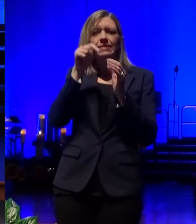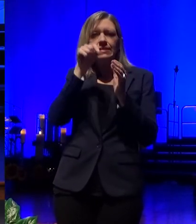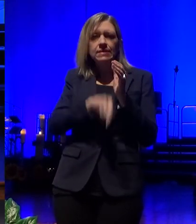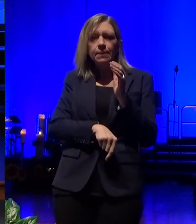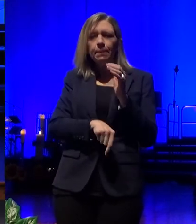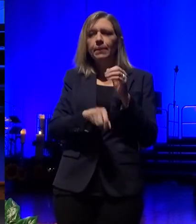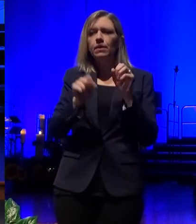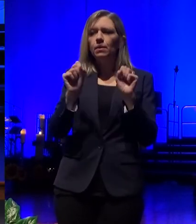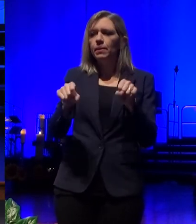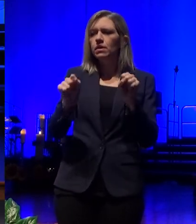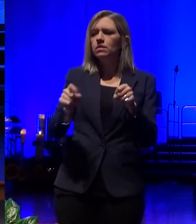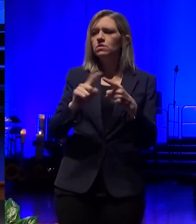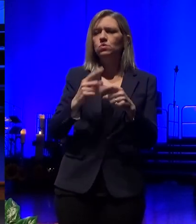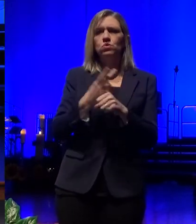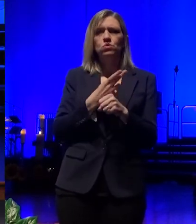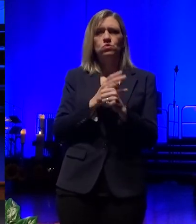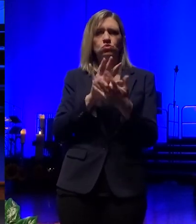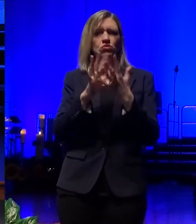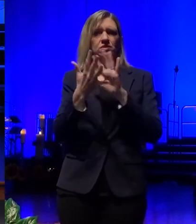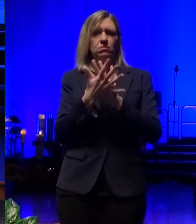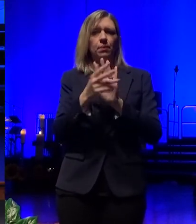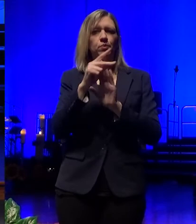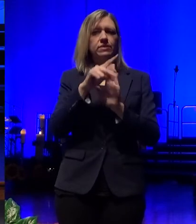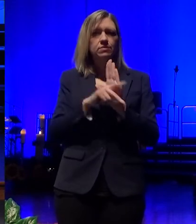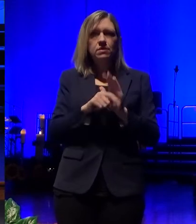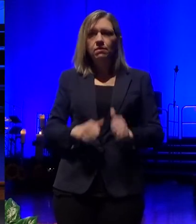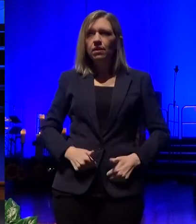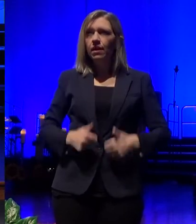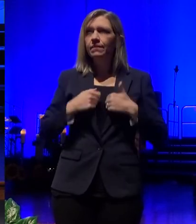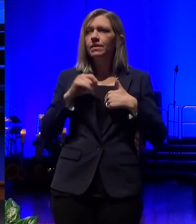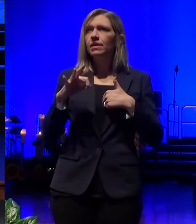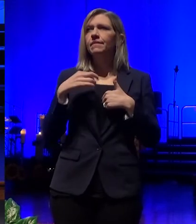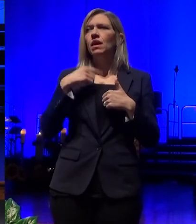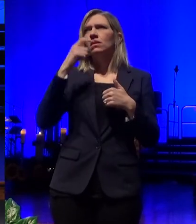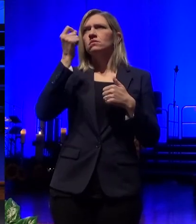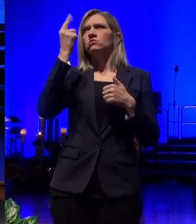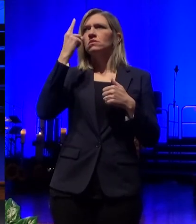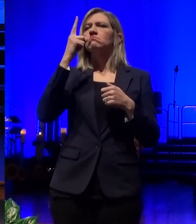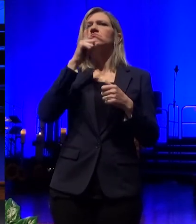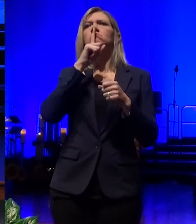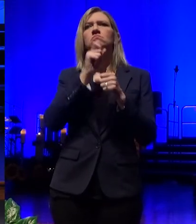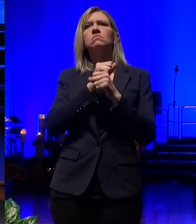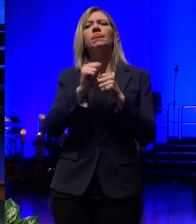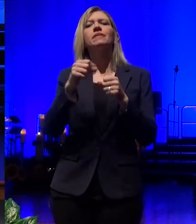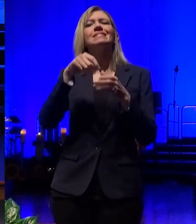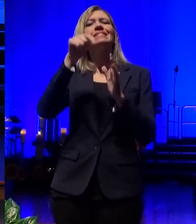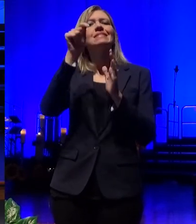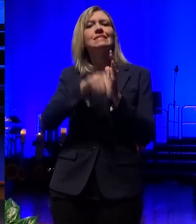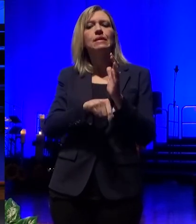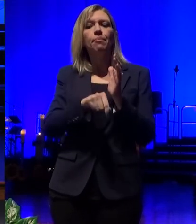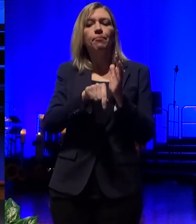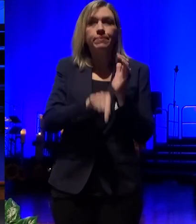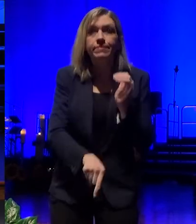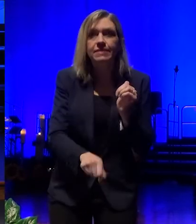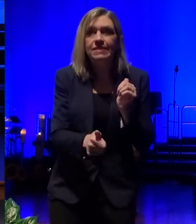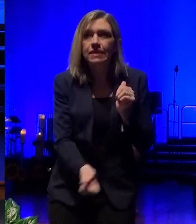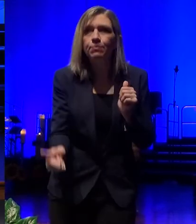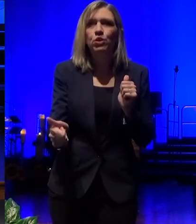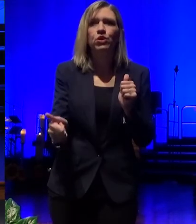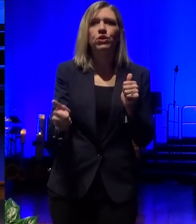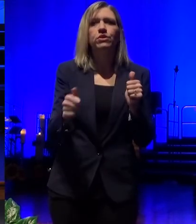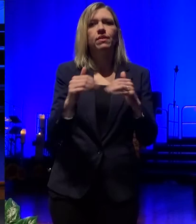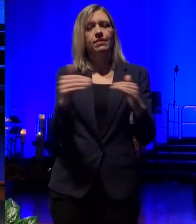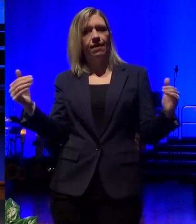to use the transformational principles of life when we understand that there's a deeper level of thinking that's happening,